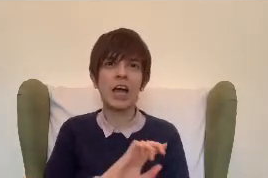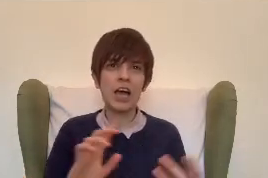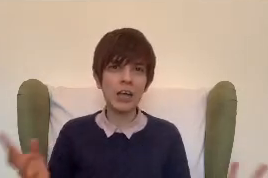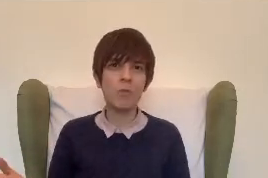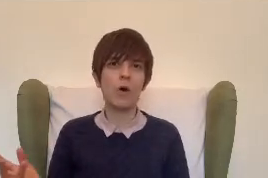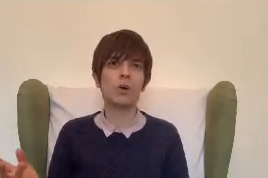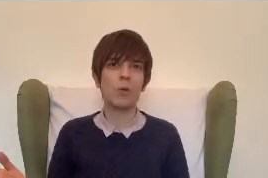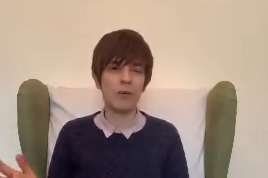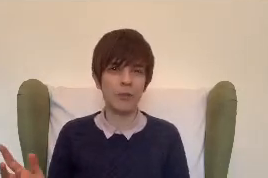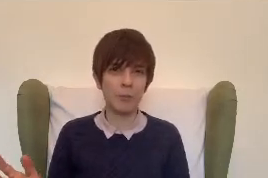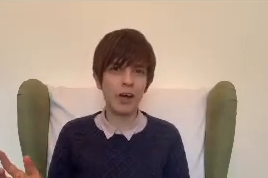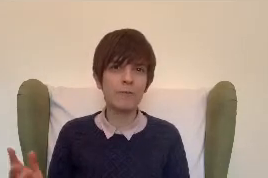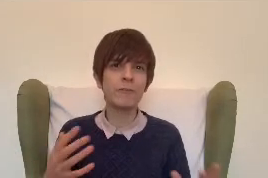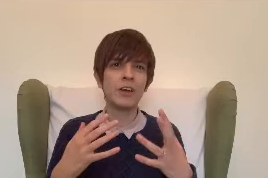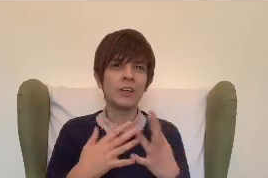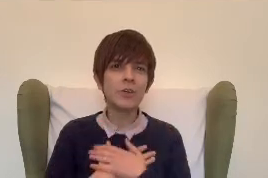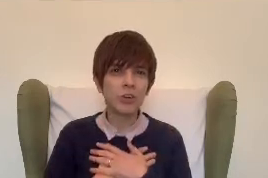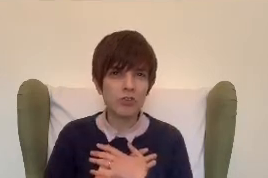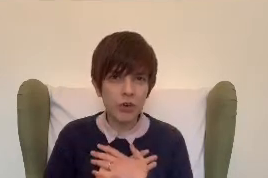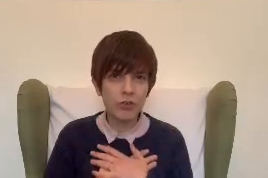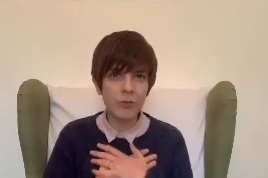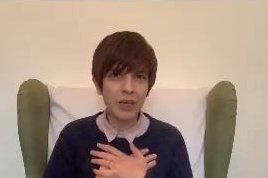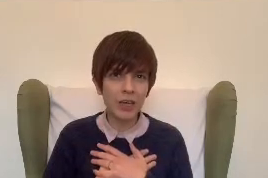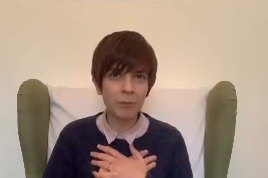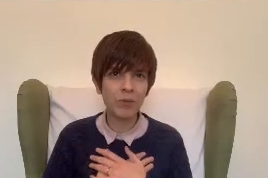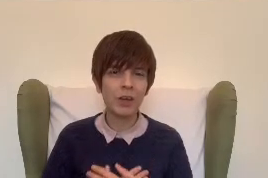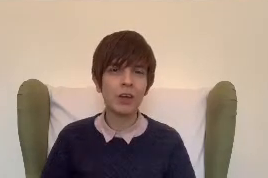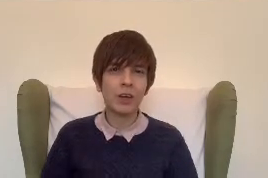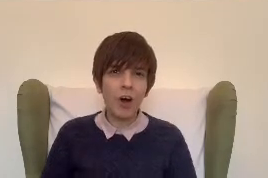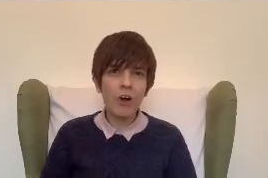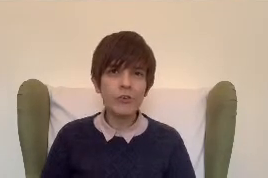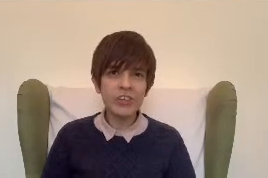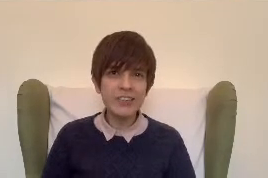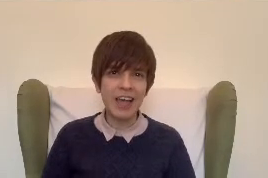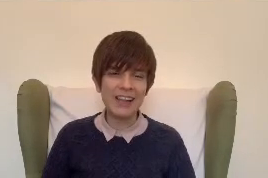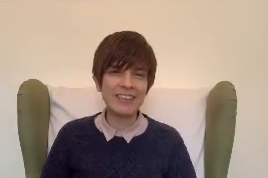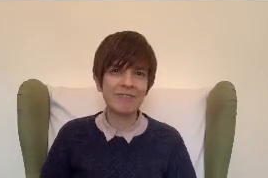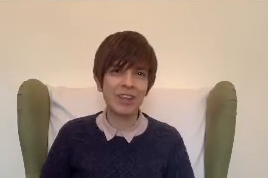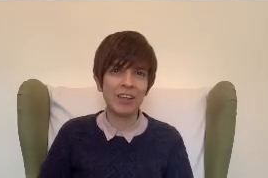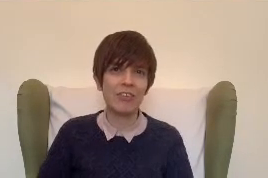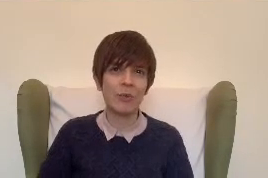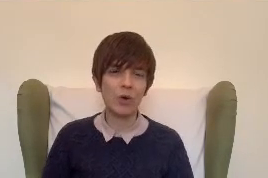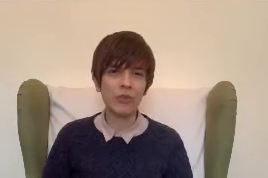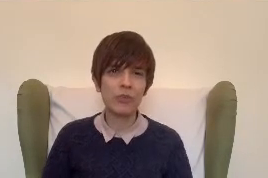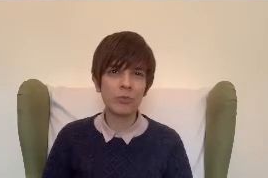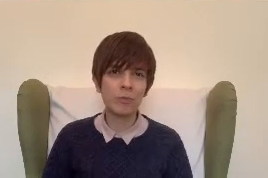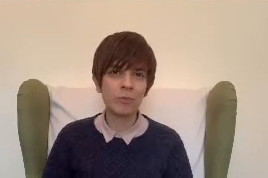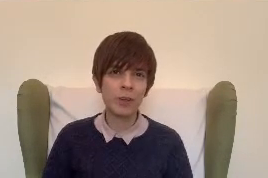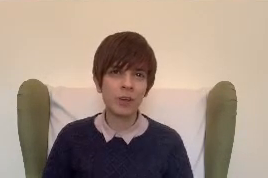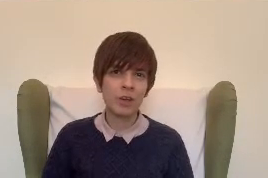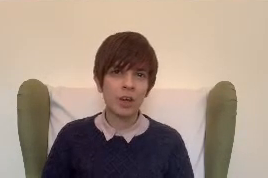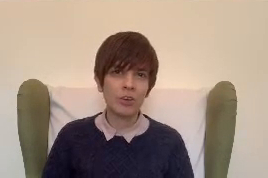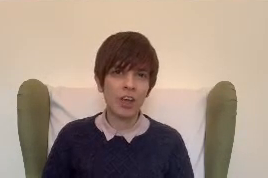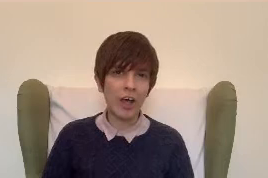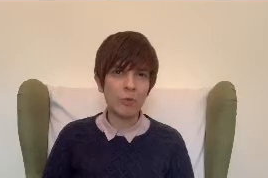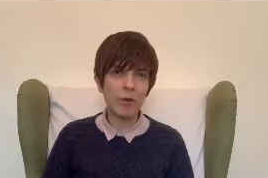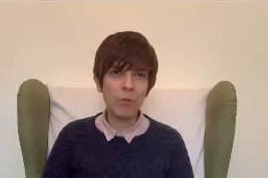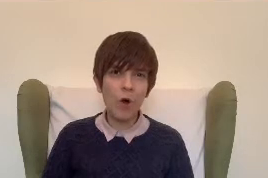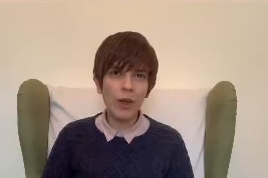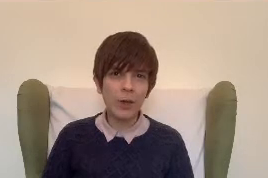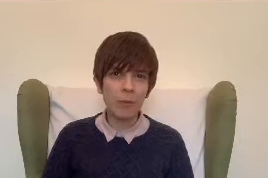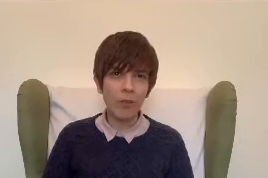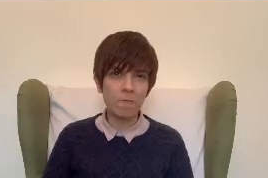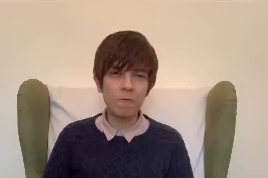that. I won't go off the path. You can trust me." And off she set into the woods. And she hadn't